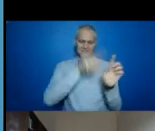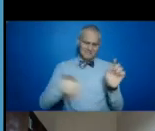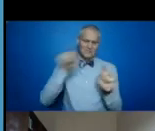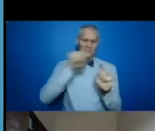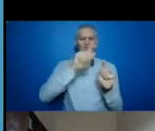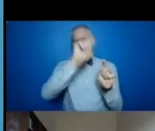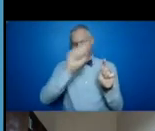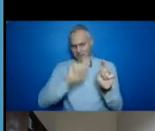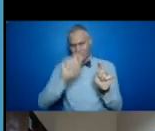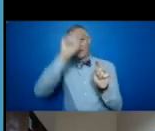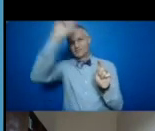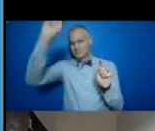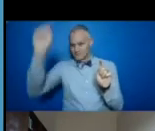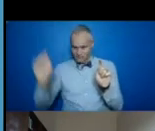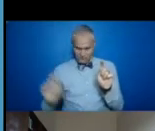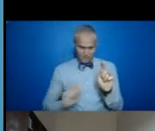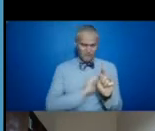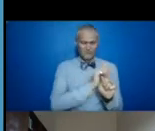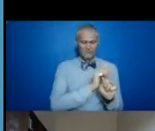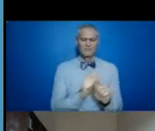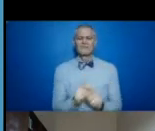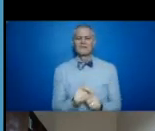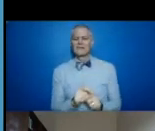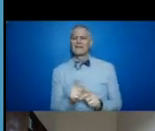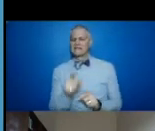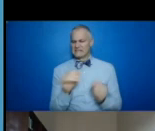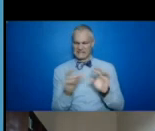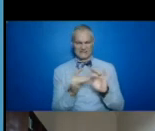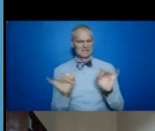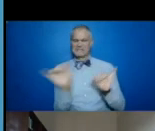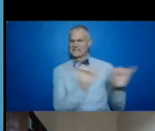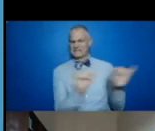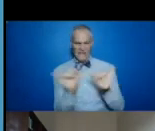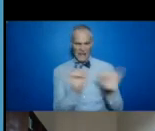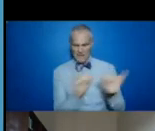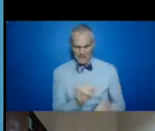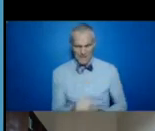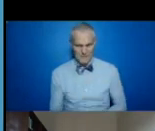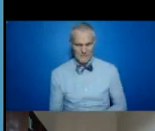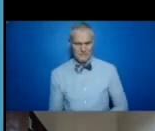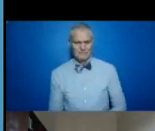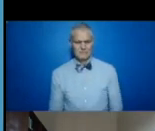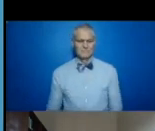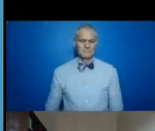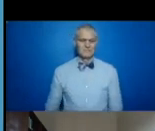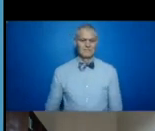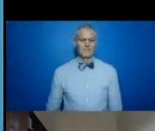this is a prose way of saying exactly what they had, that they had mapped as a dominant